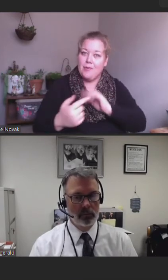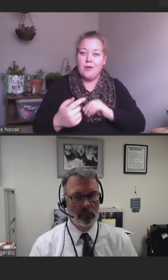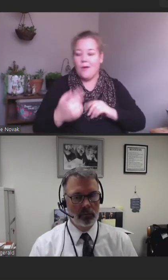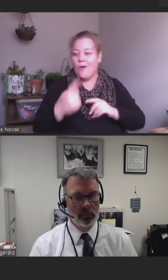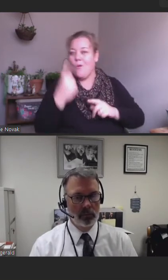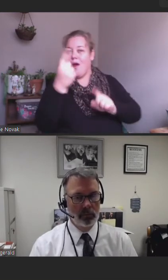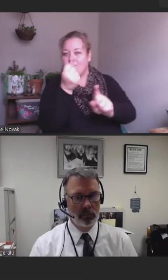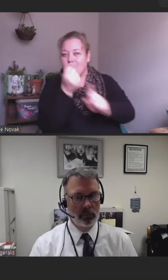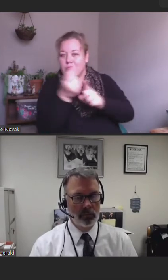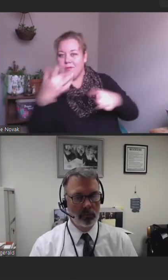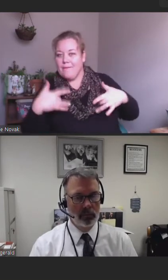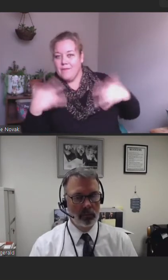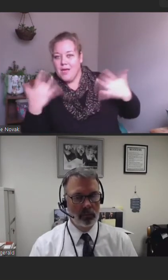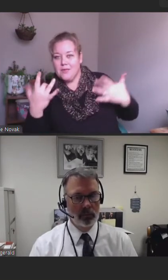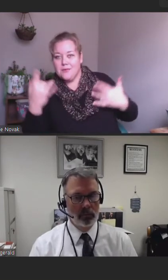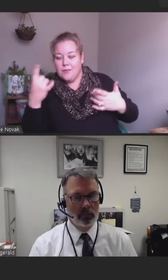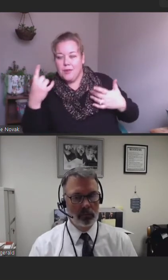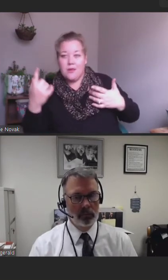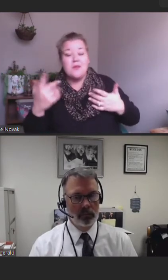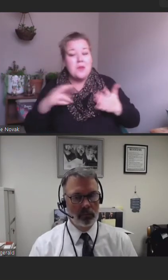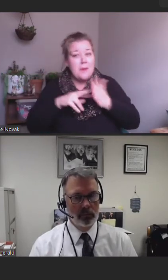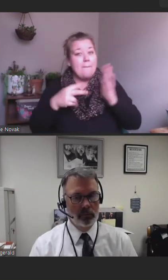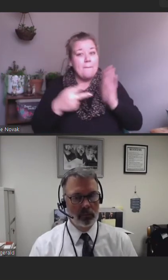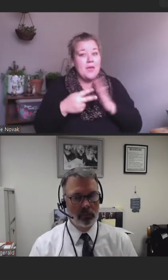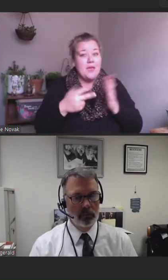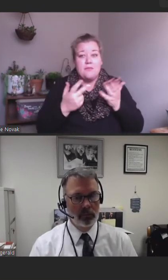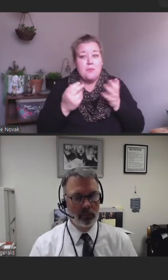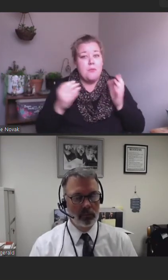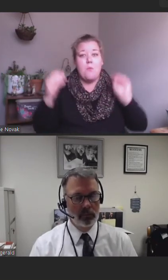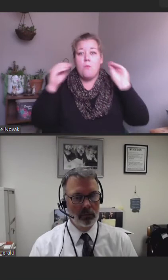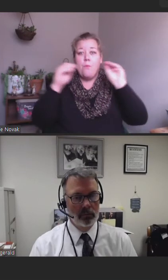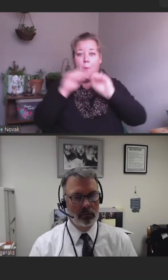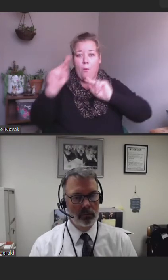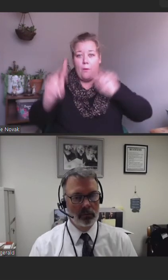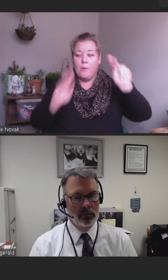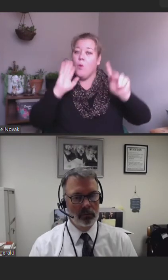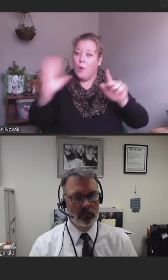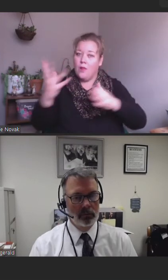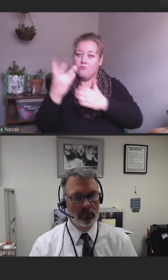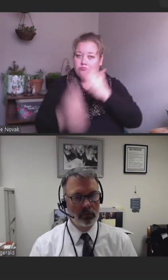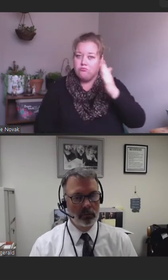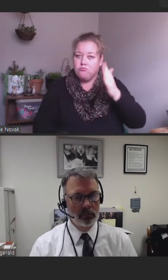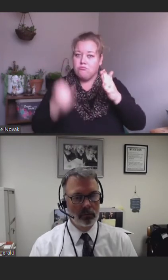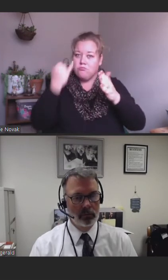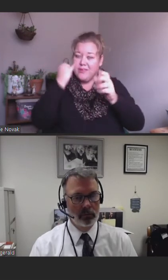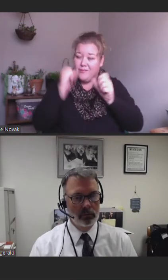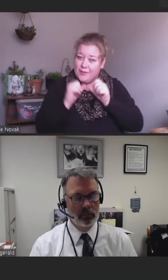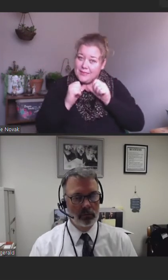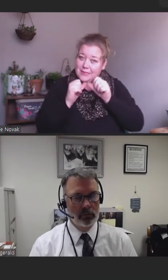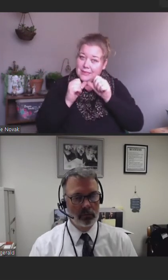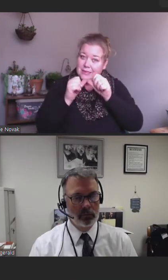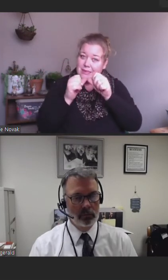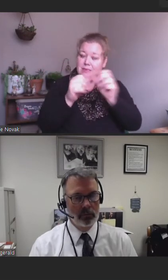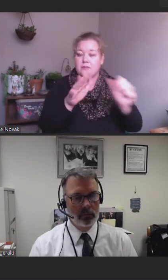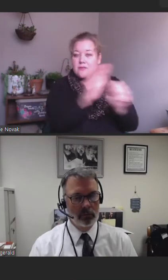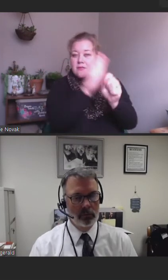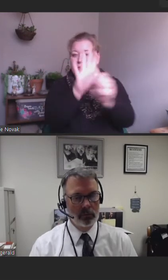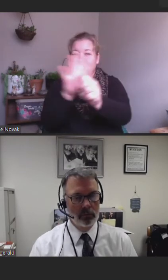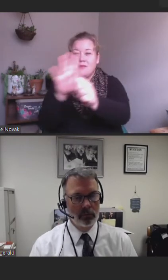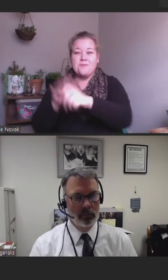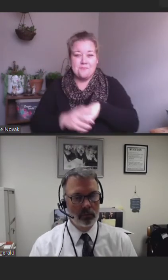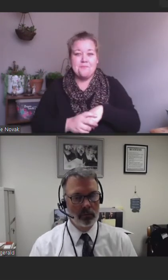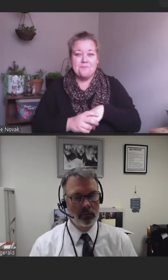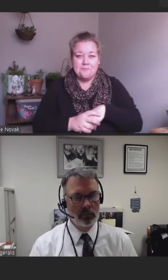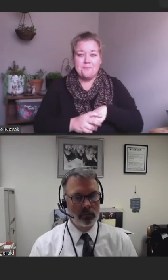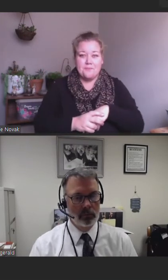that ultimately more people will not survive if we continue to stay on this capacity or this trajectory towards